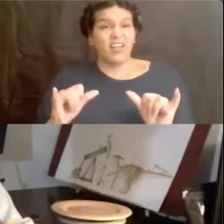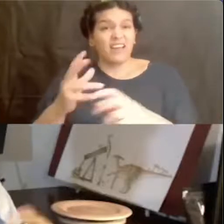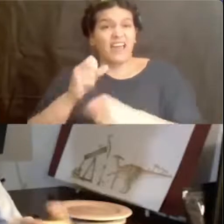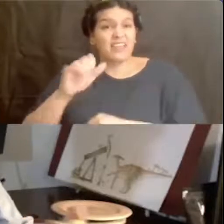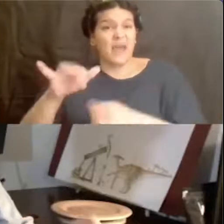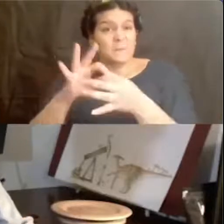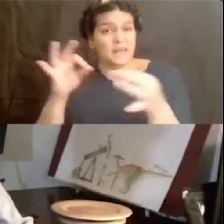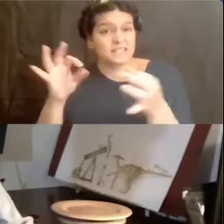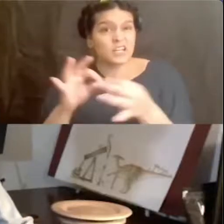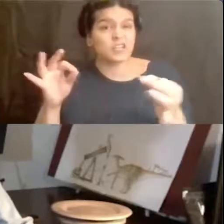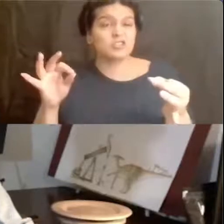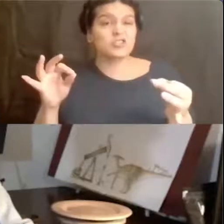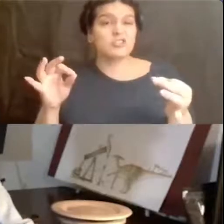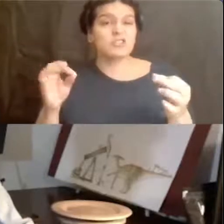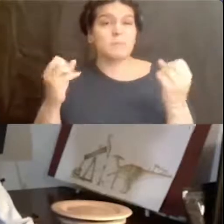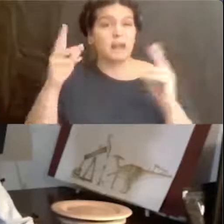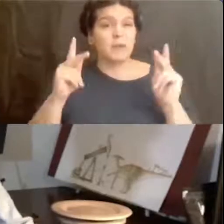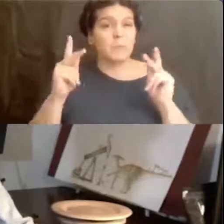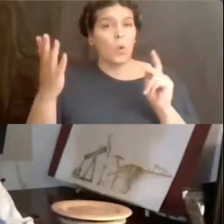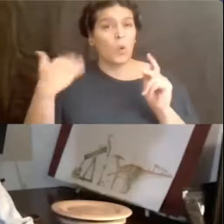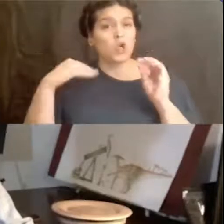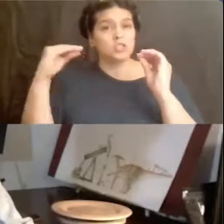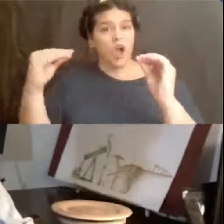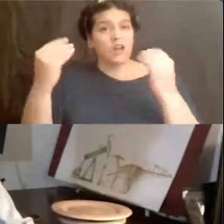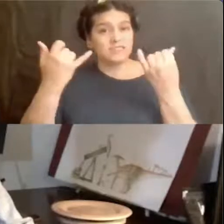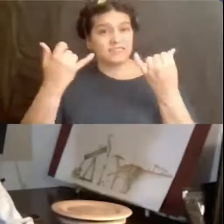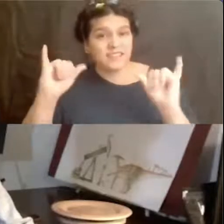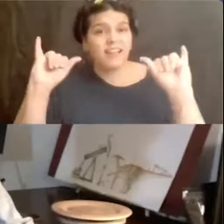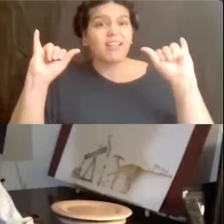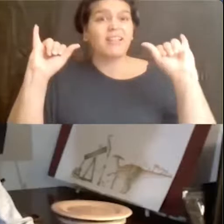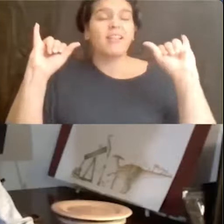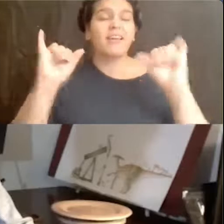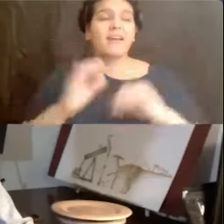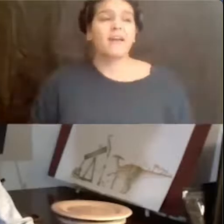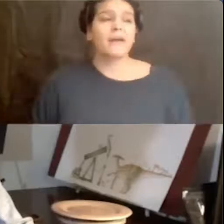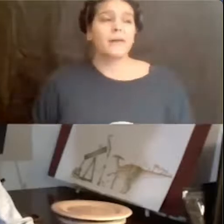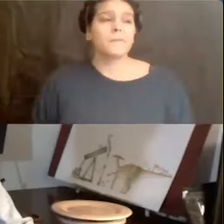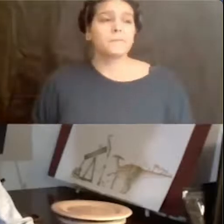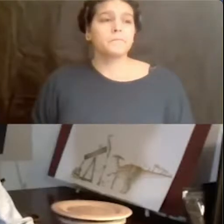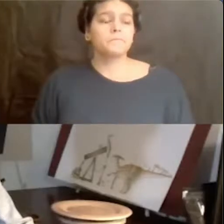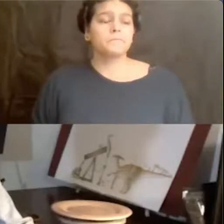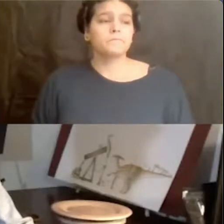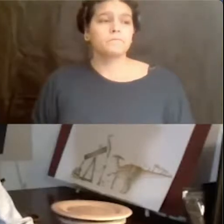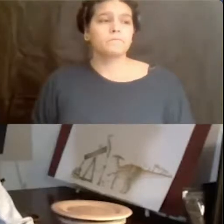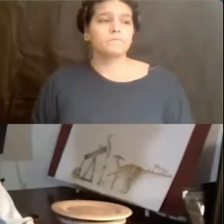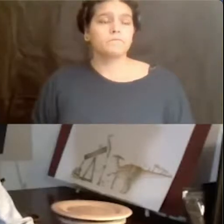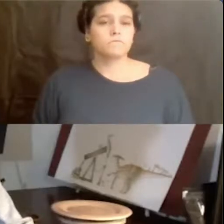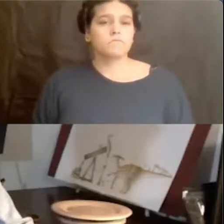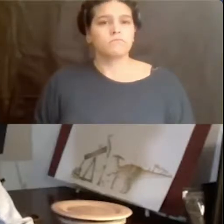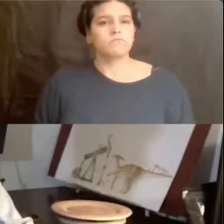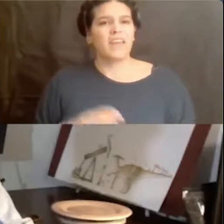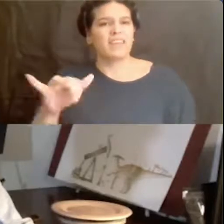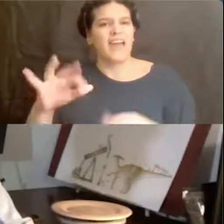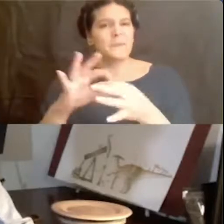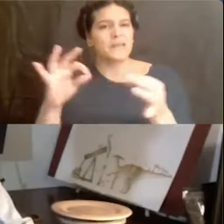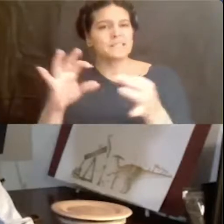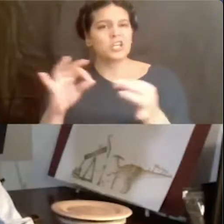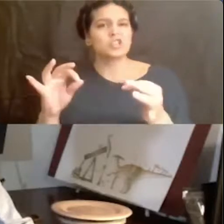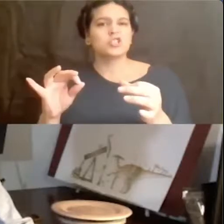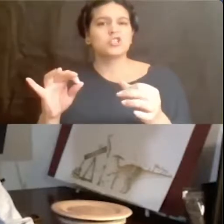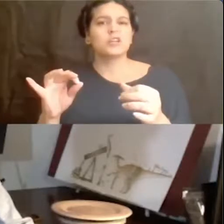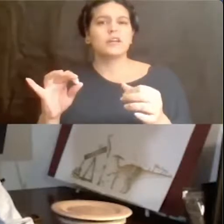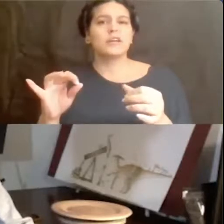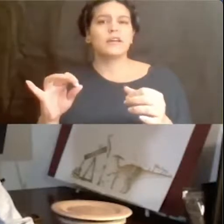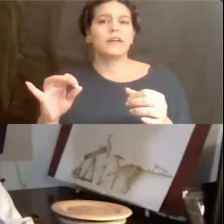people were taught still, is just that, Native American people, Indian